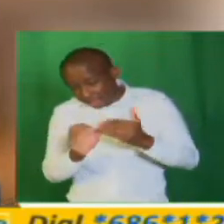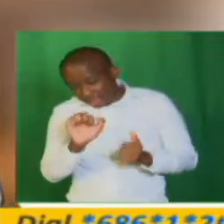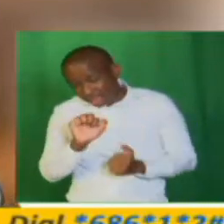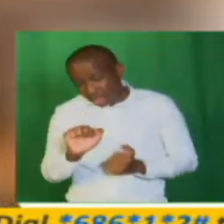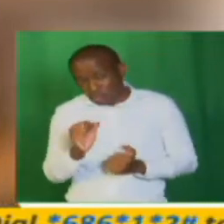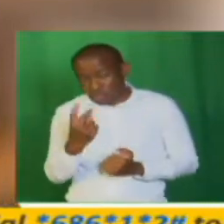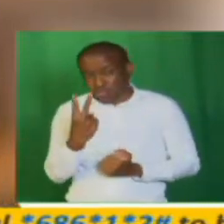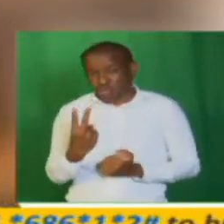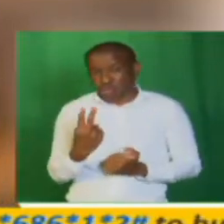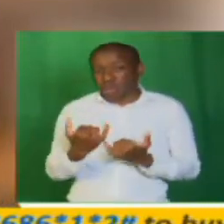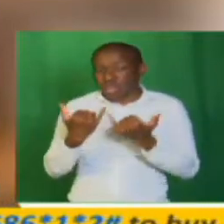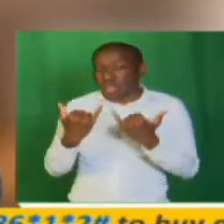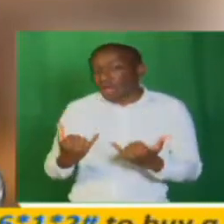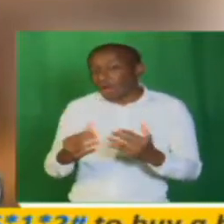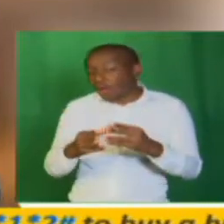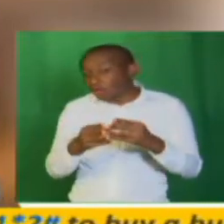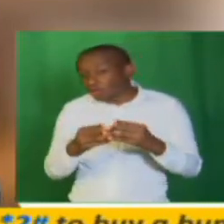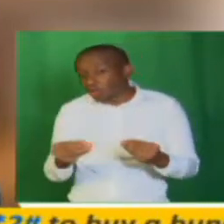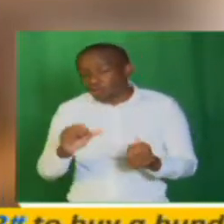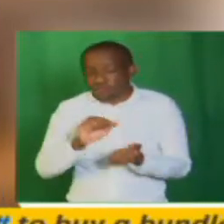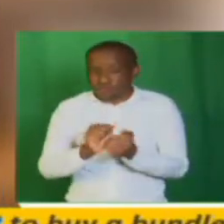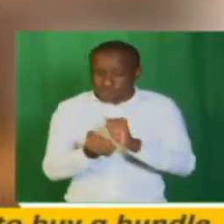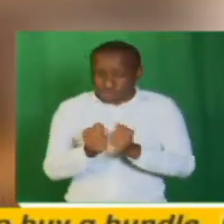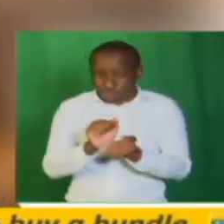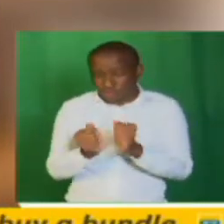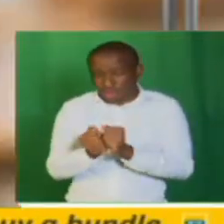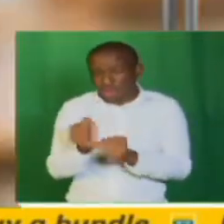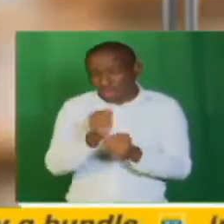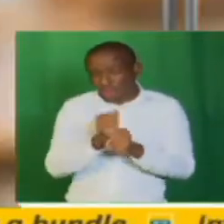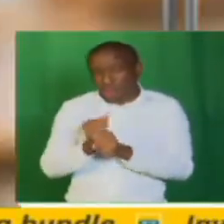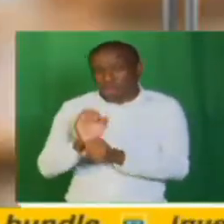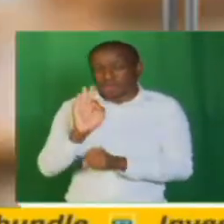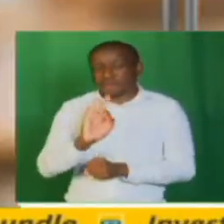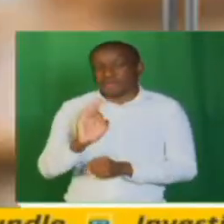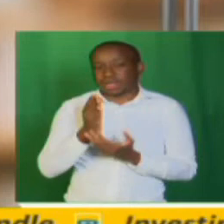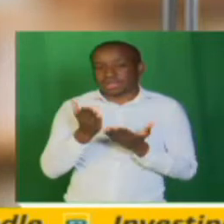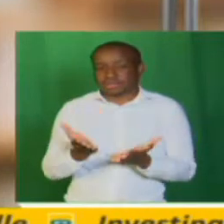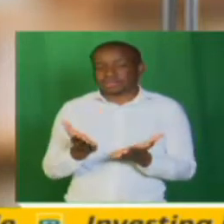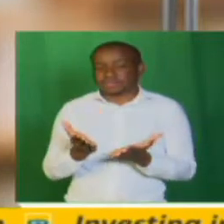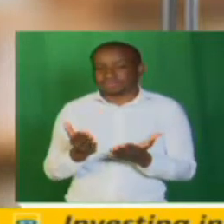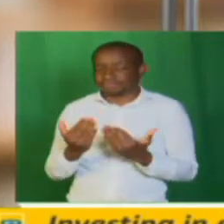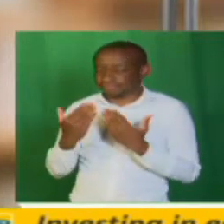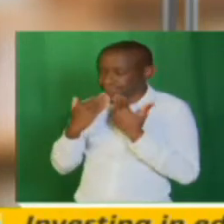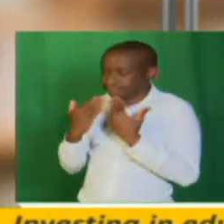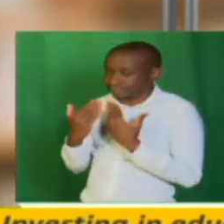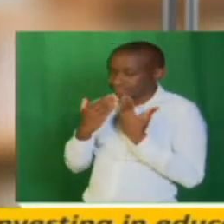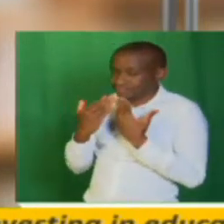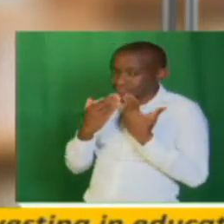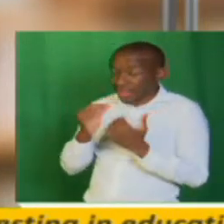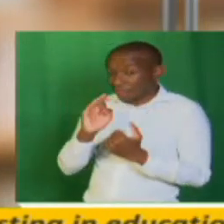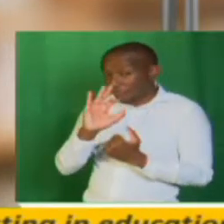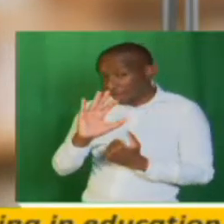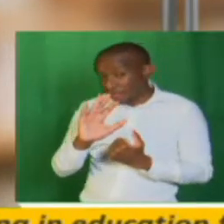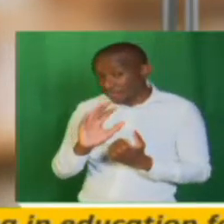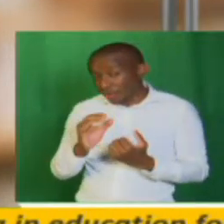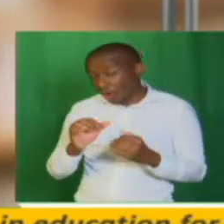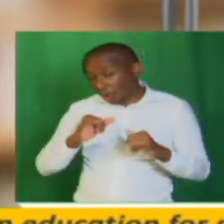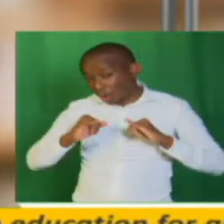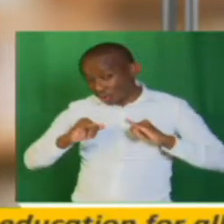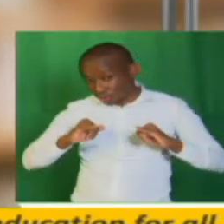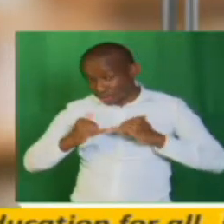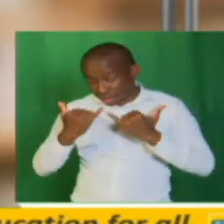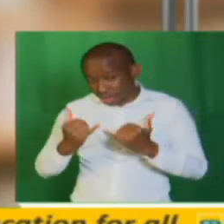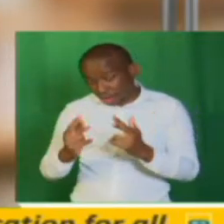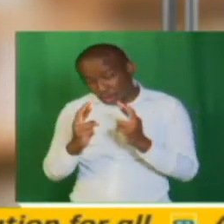lastly, to be able to solve problems involving functions. All right, thank you very much for that, Lungelo. From Fives, we hope that you are ready for